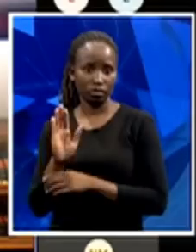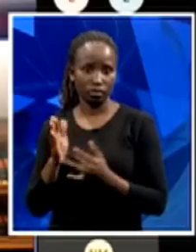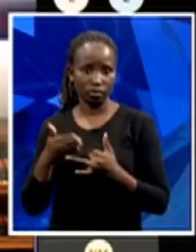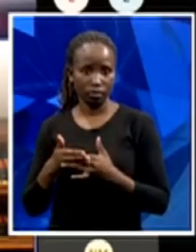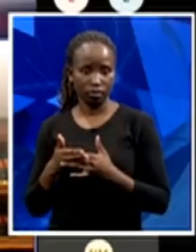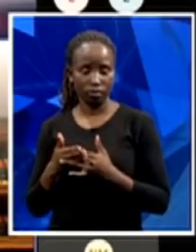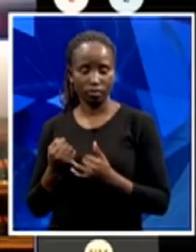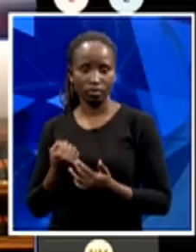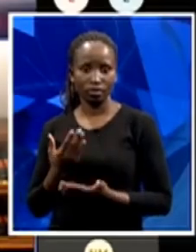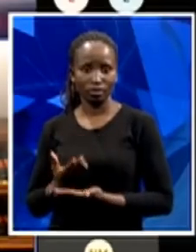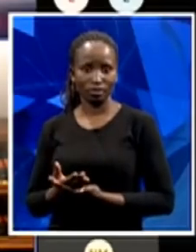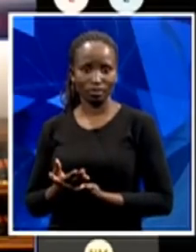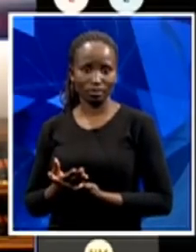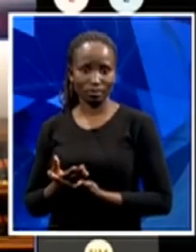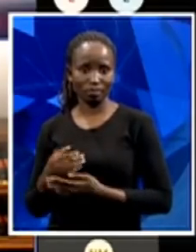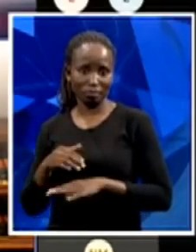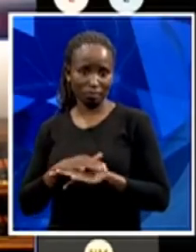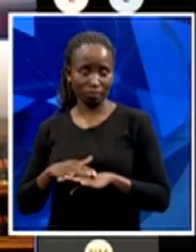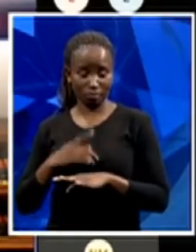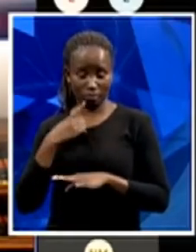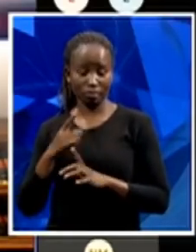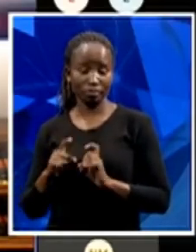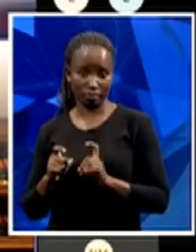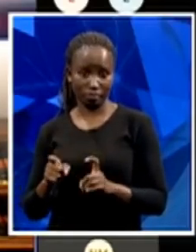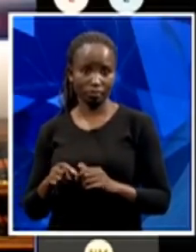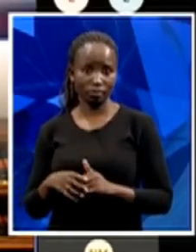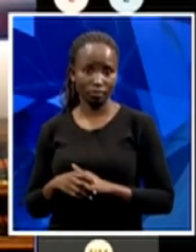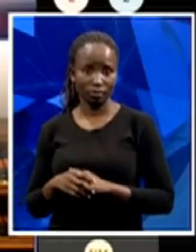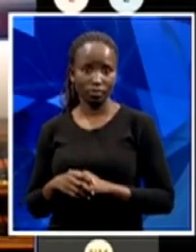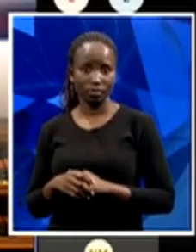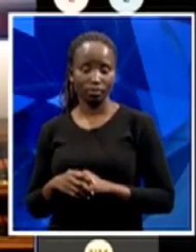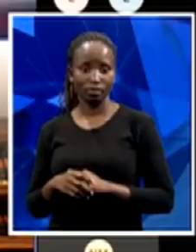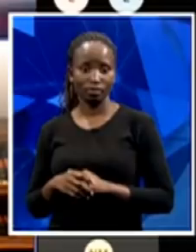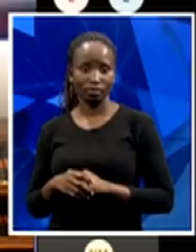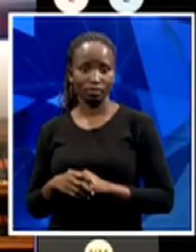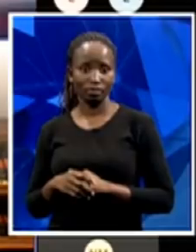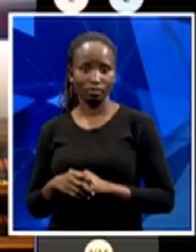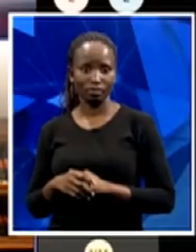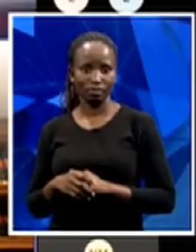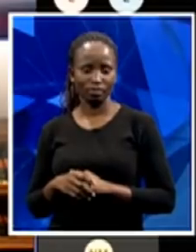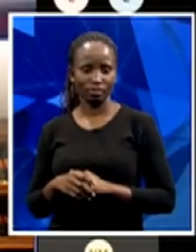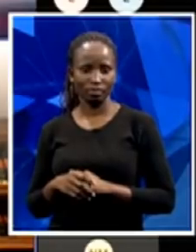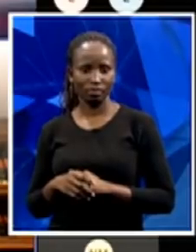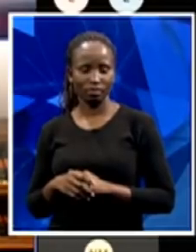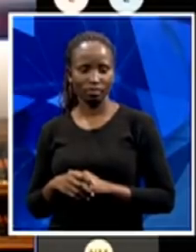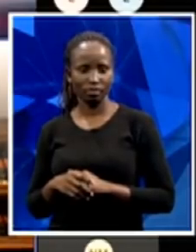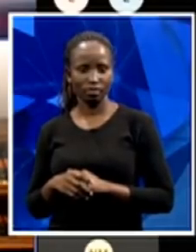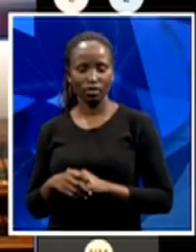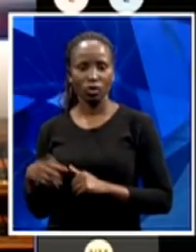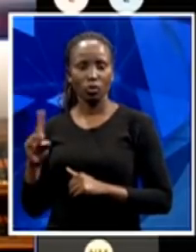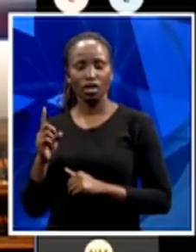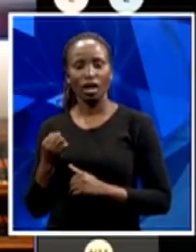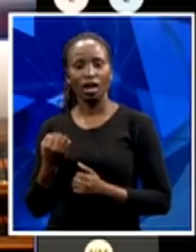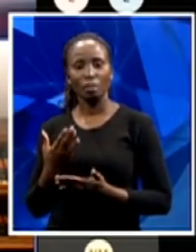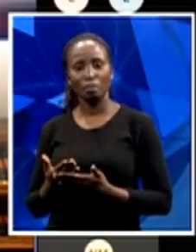urgency and also on the basis of their contention that the applicants lack a